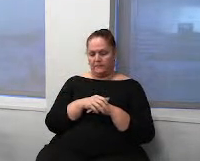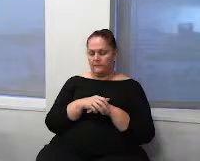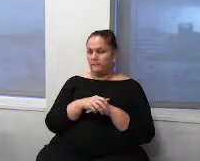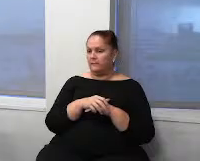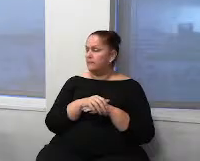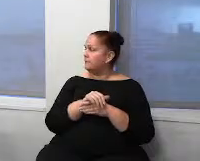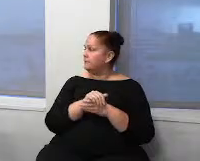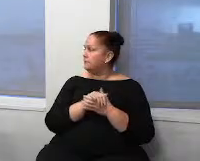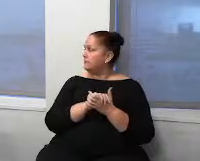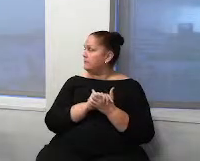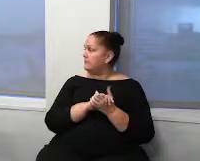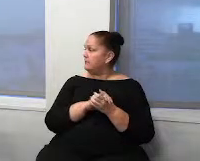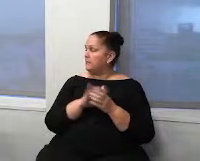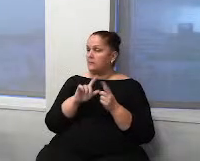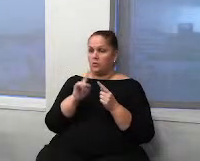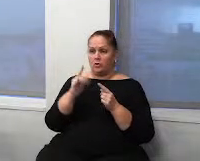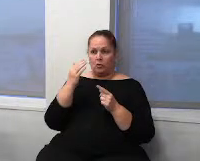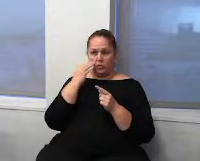can.